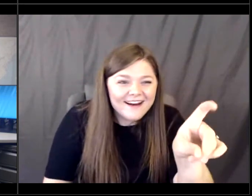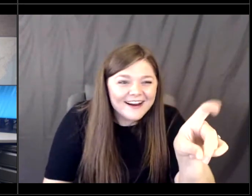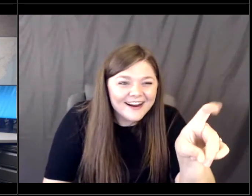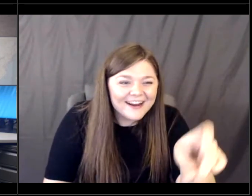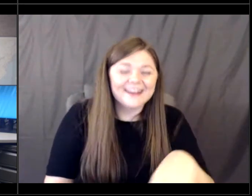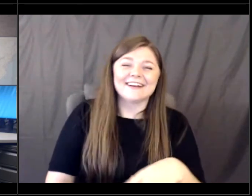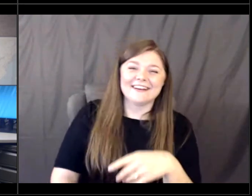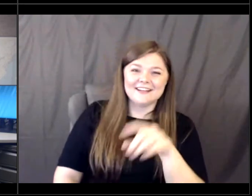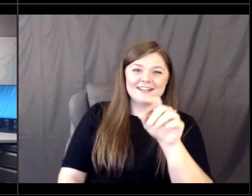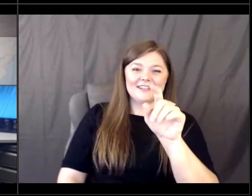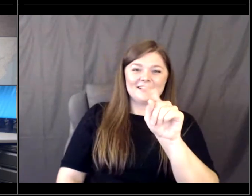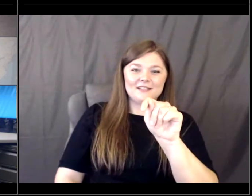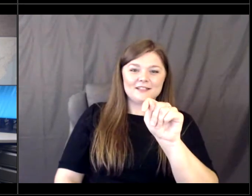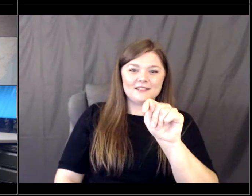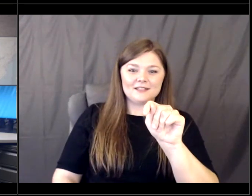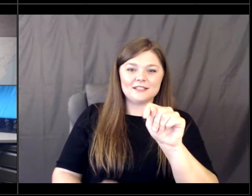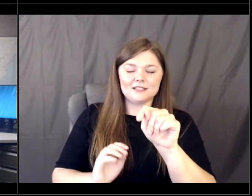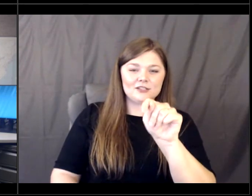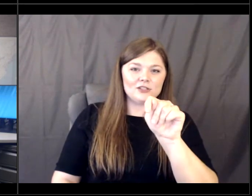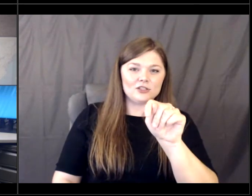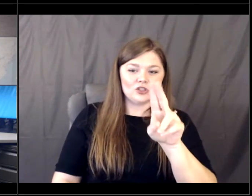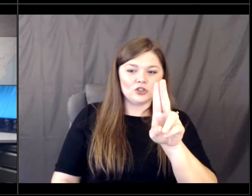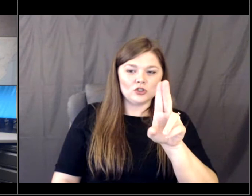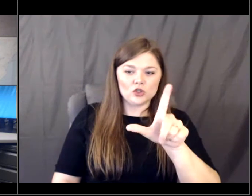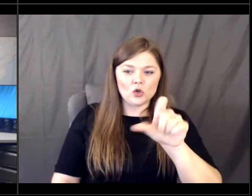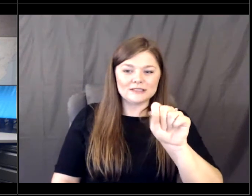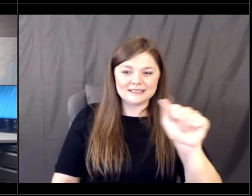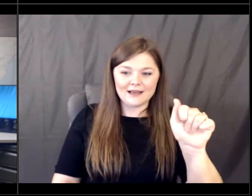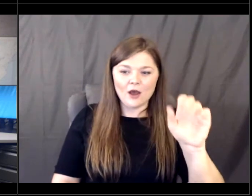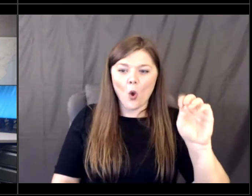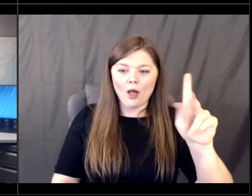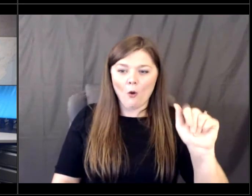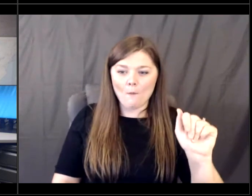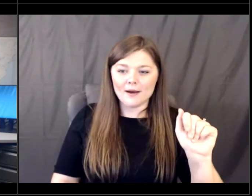It's in Tulsa. Awesome. Tulsa, Oklahoma.